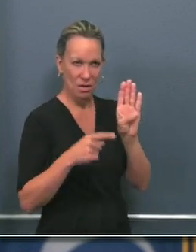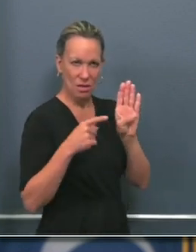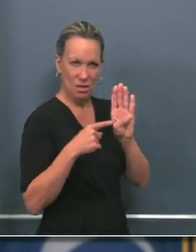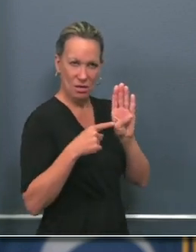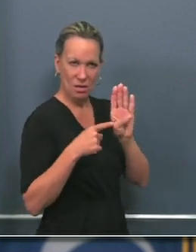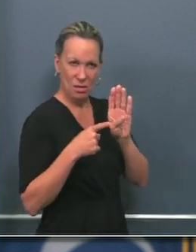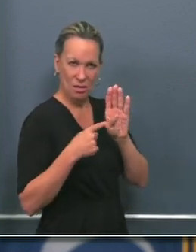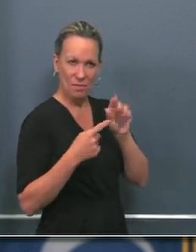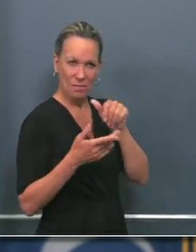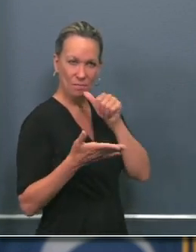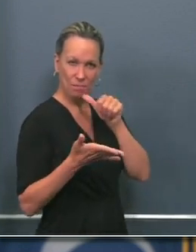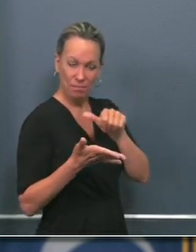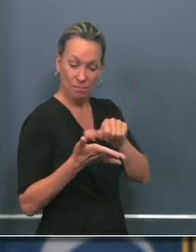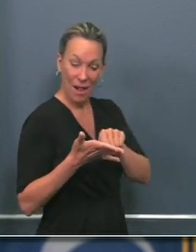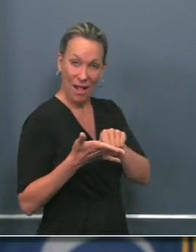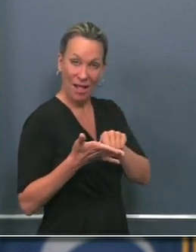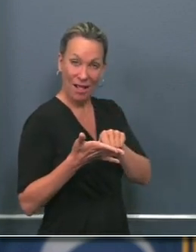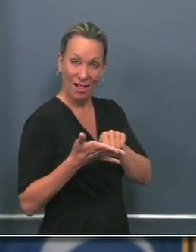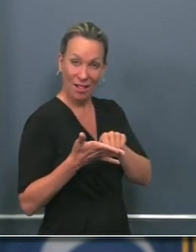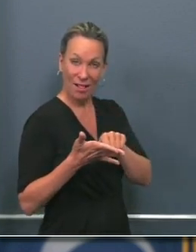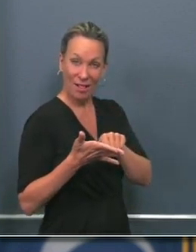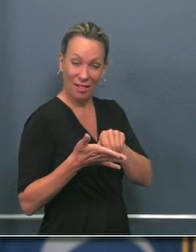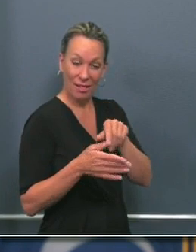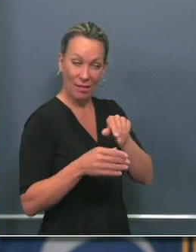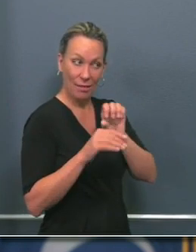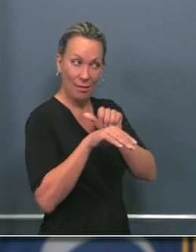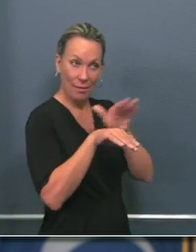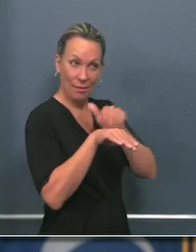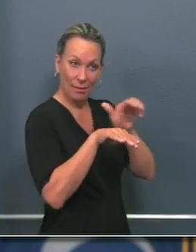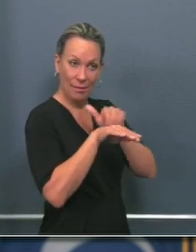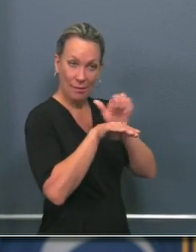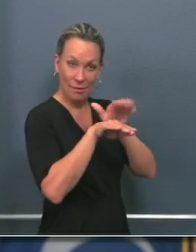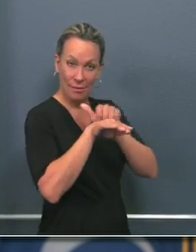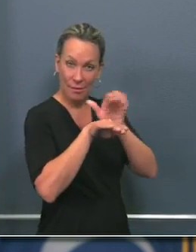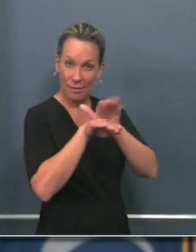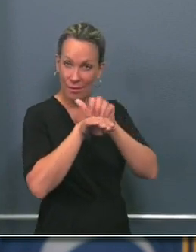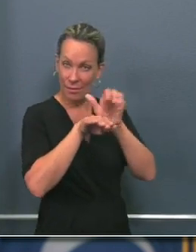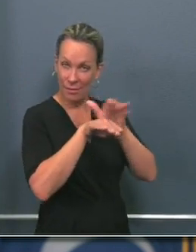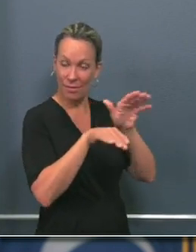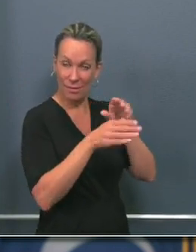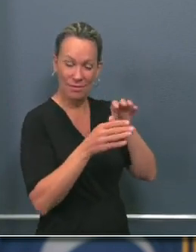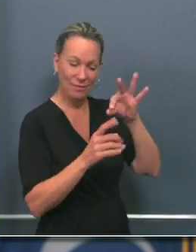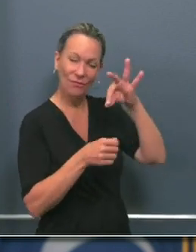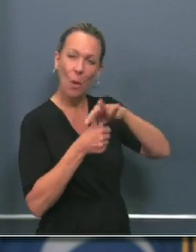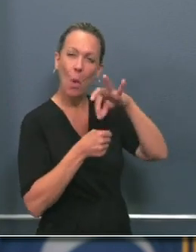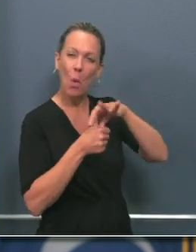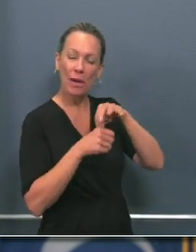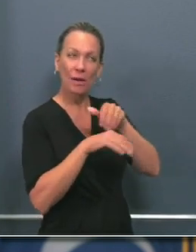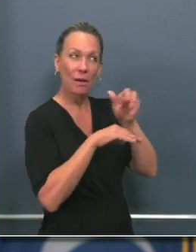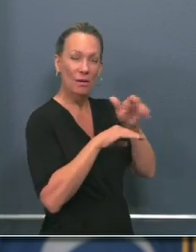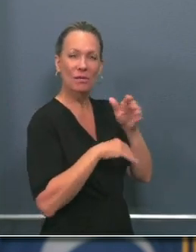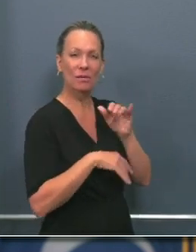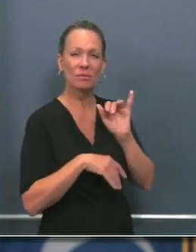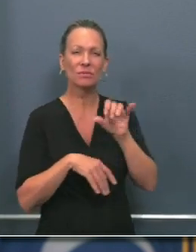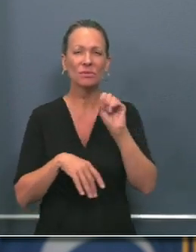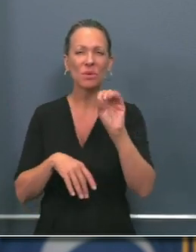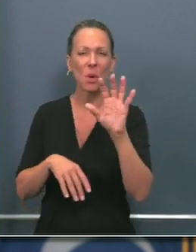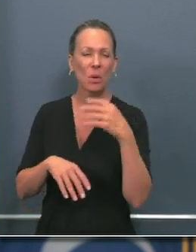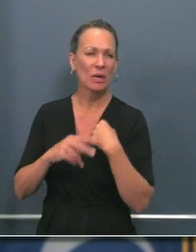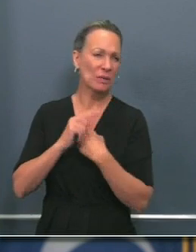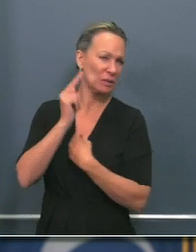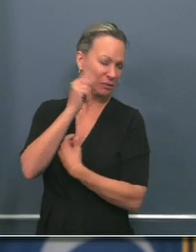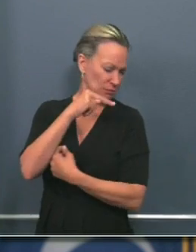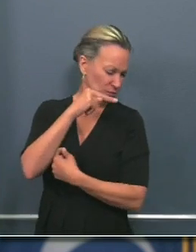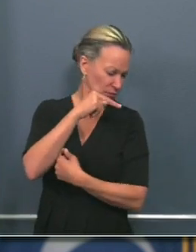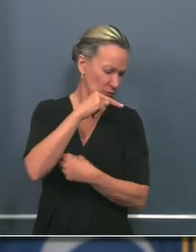W. Did a 5-year review through the Department of Justice. They found no major voter fraud. In fact, no